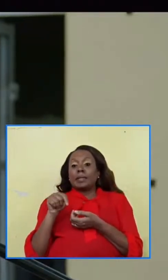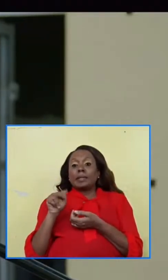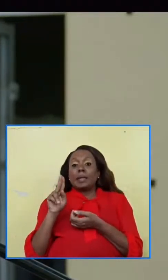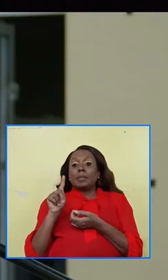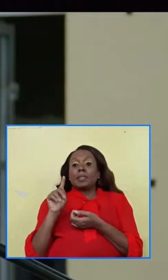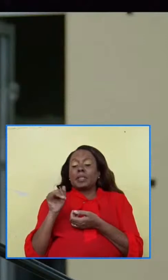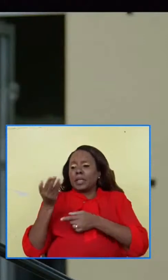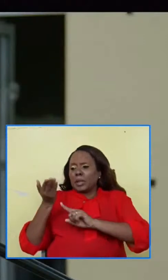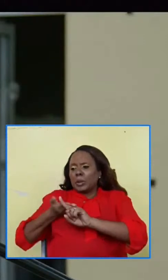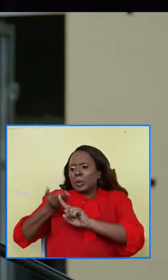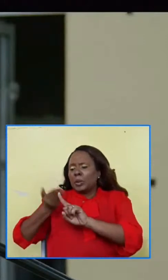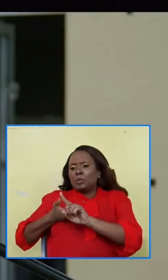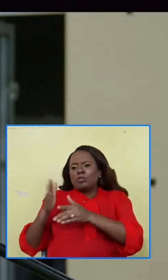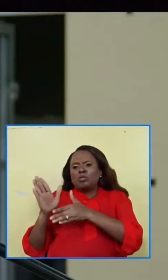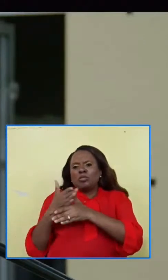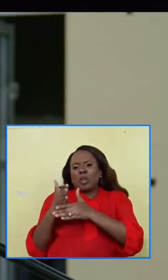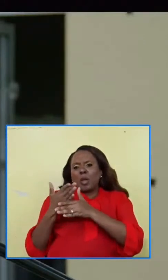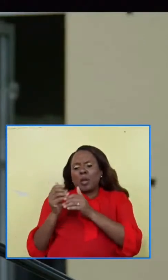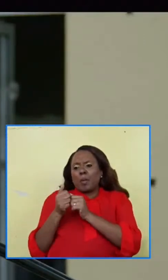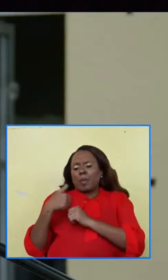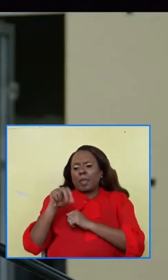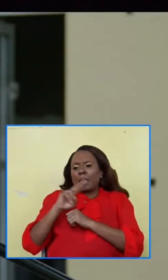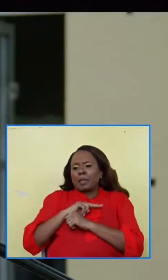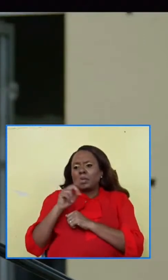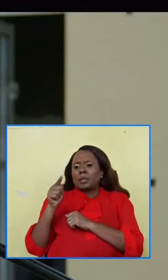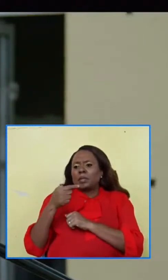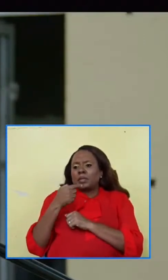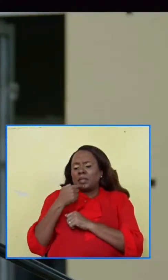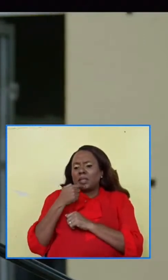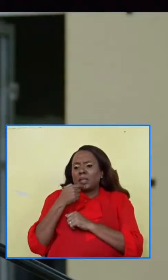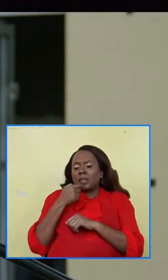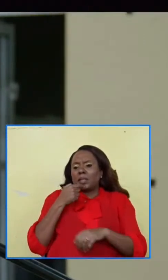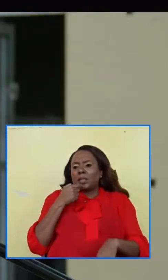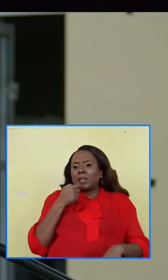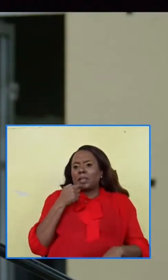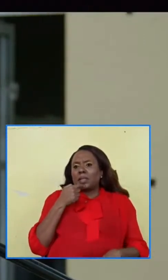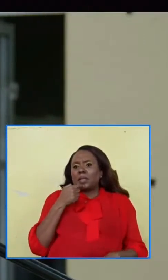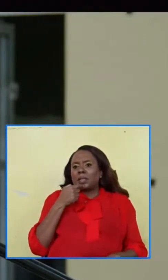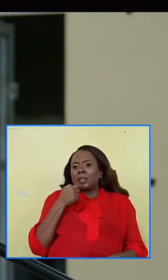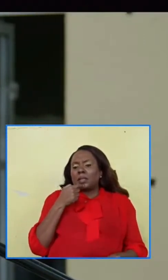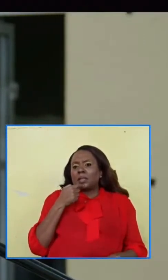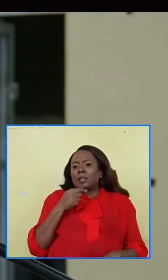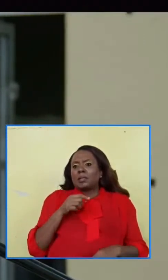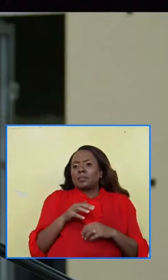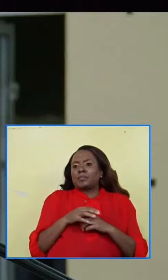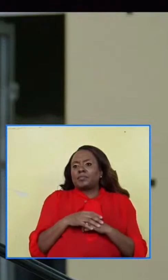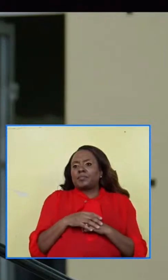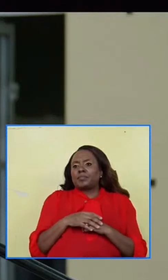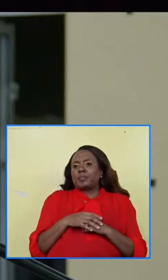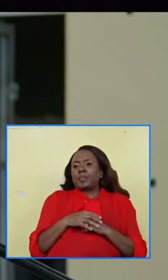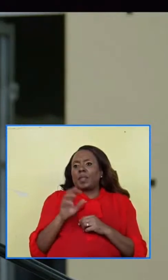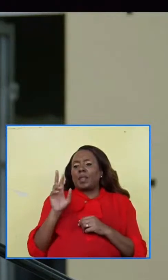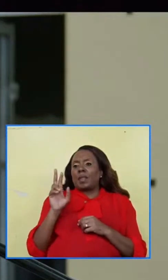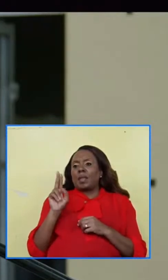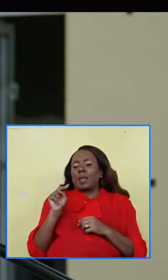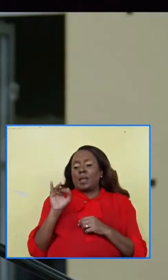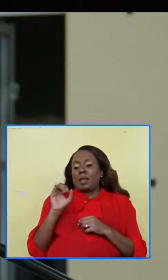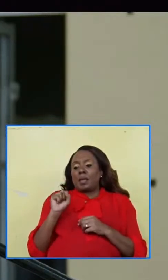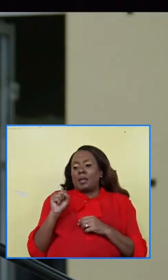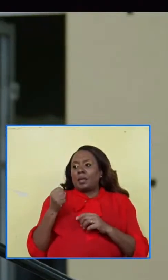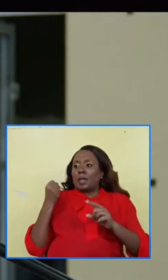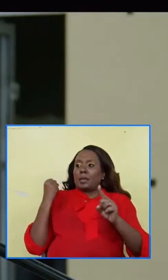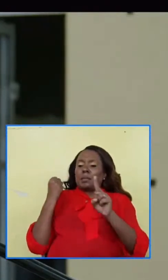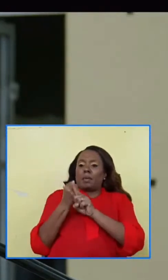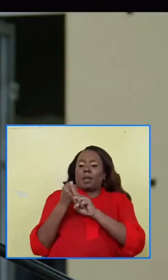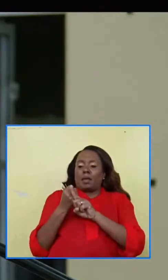had shared something to the effect that the NIS was impacted by the economy. I think you shared a chart on the